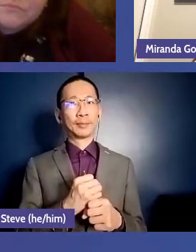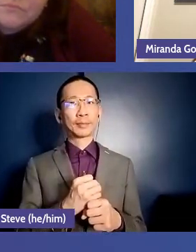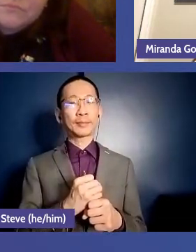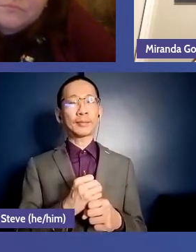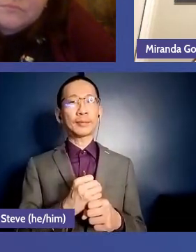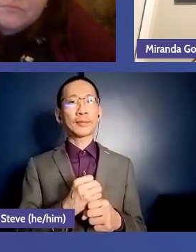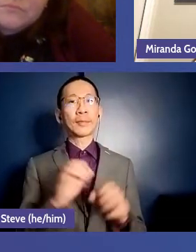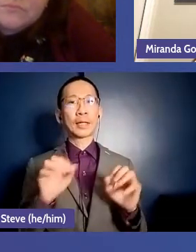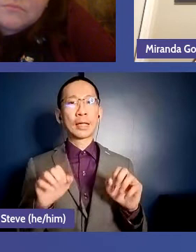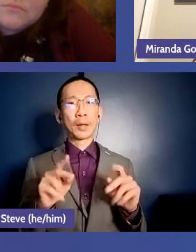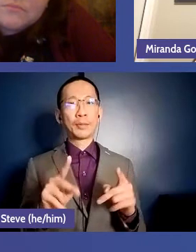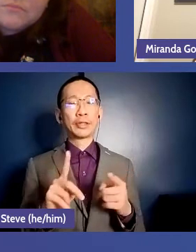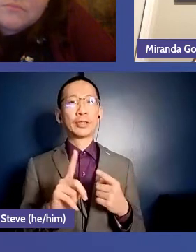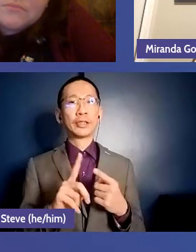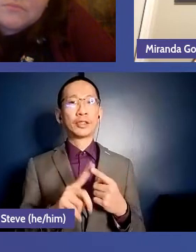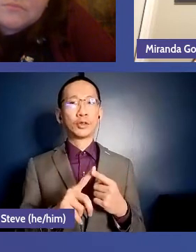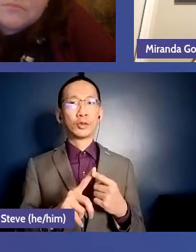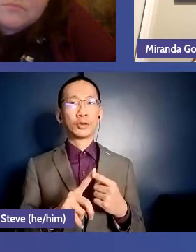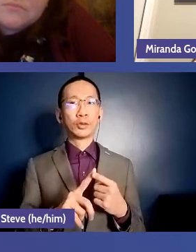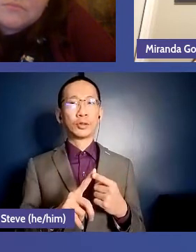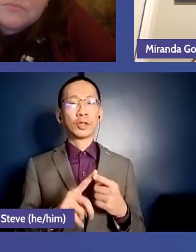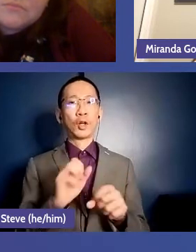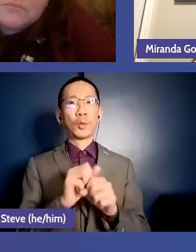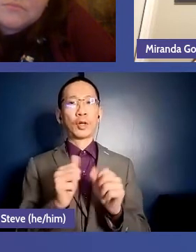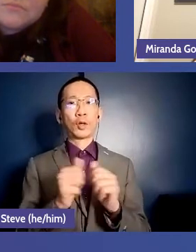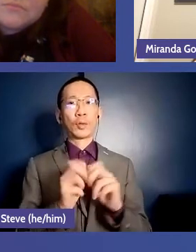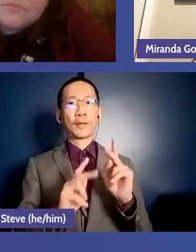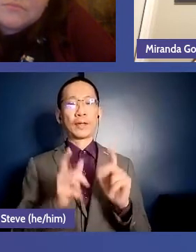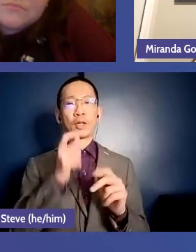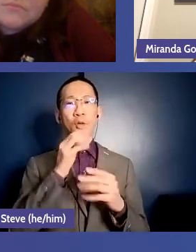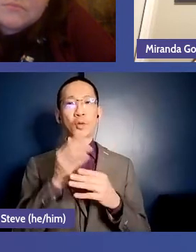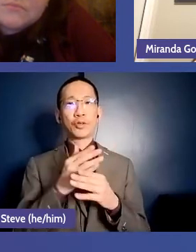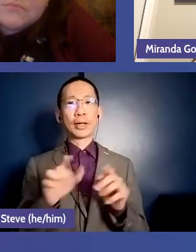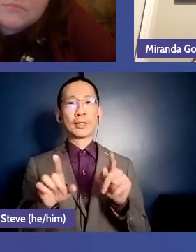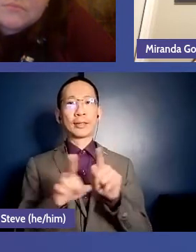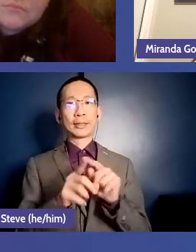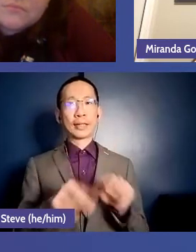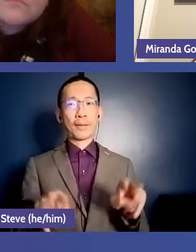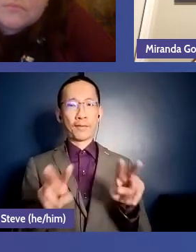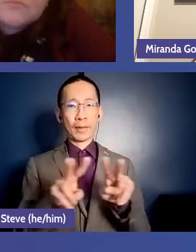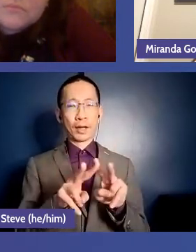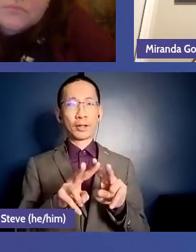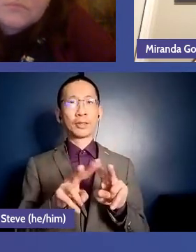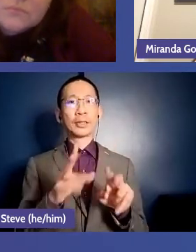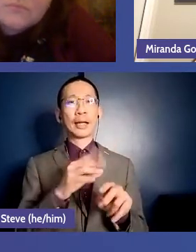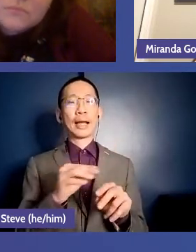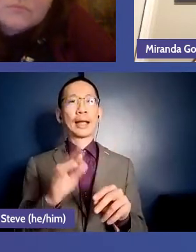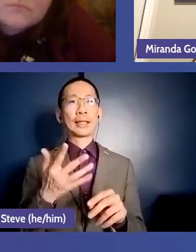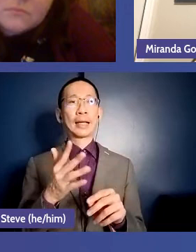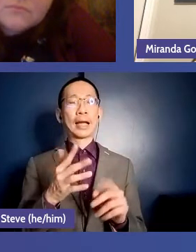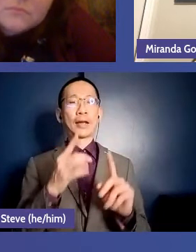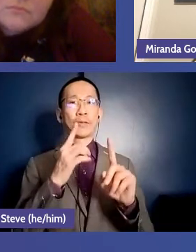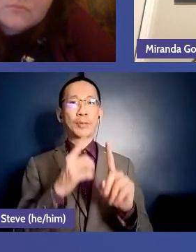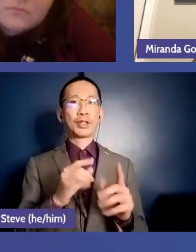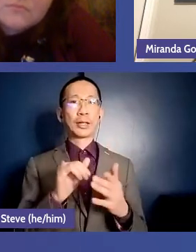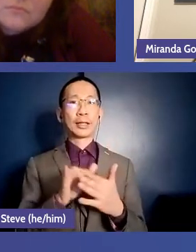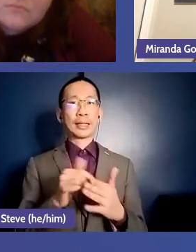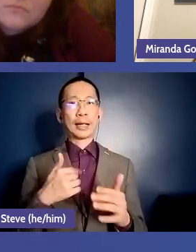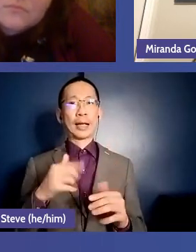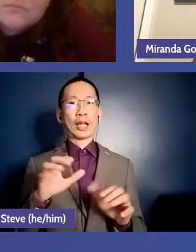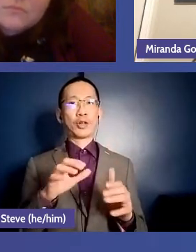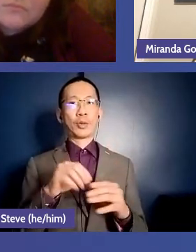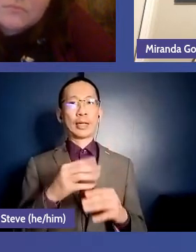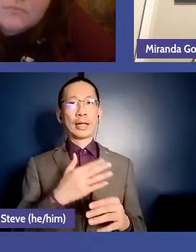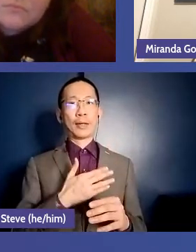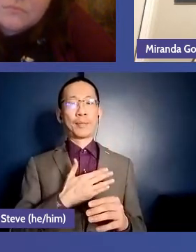getting the opportunity to work with folks who share the same values and kind of mission that I do in my